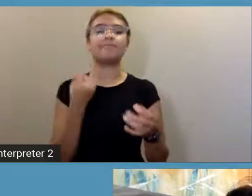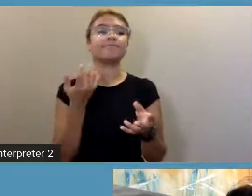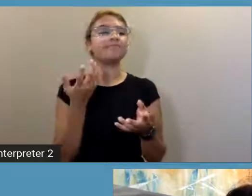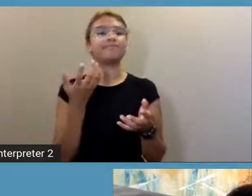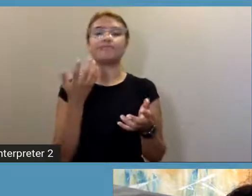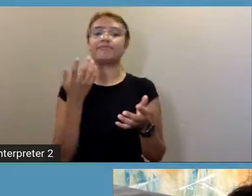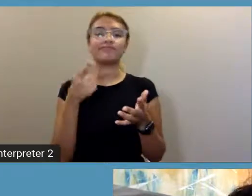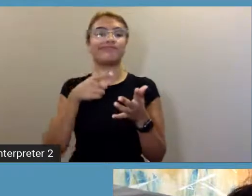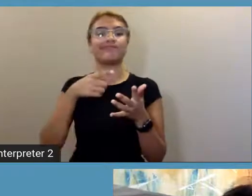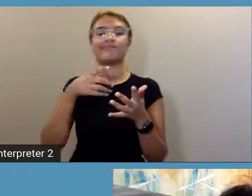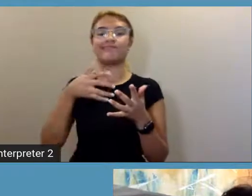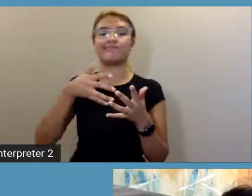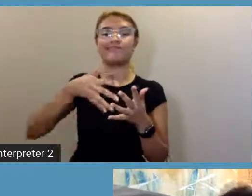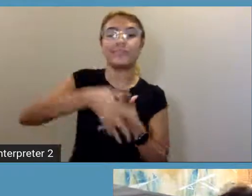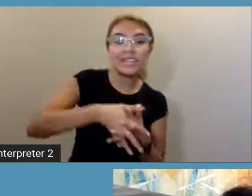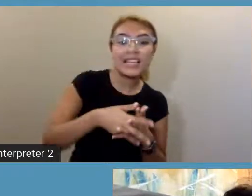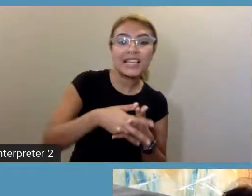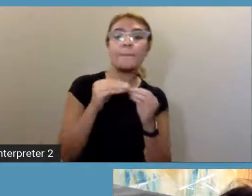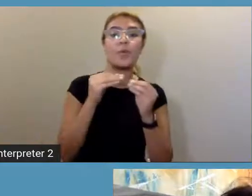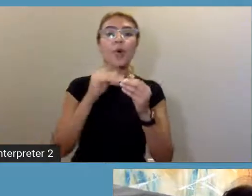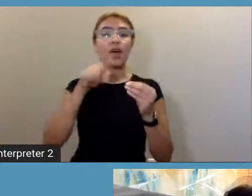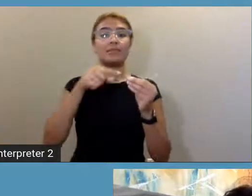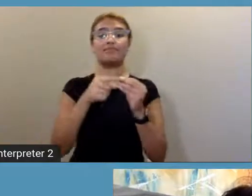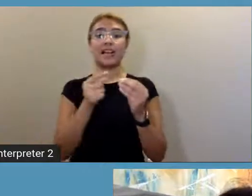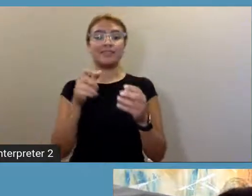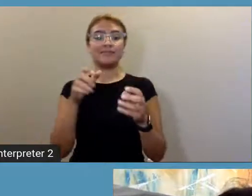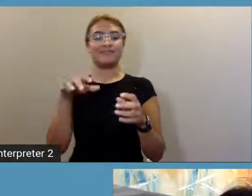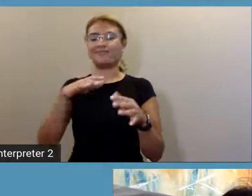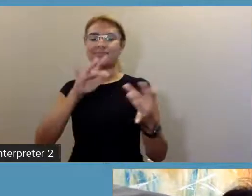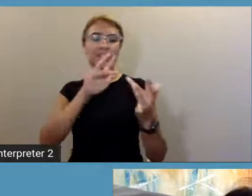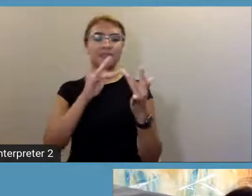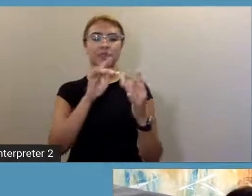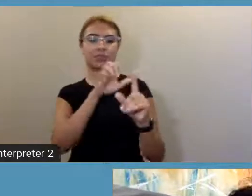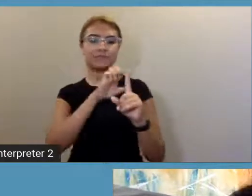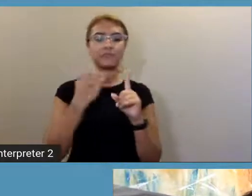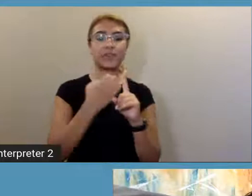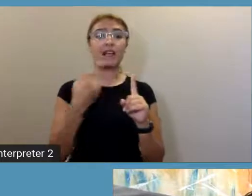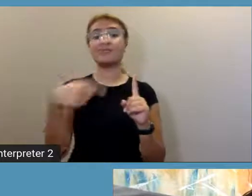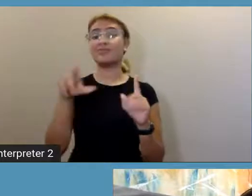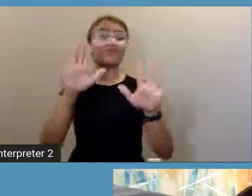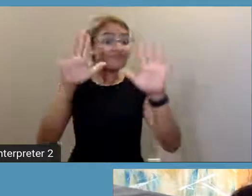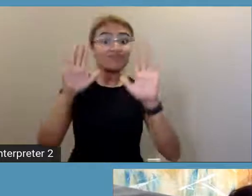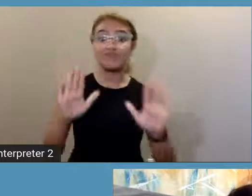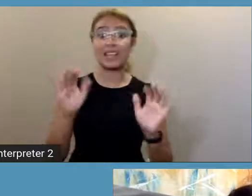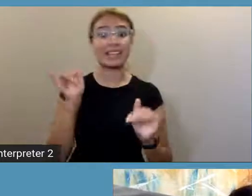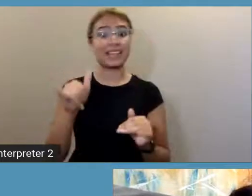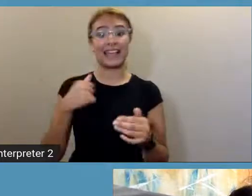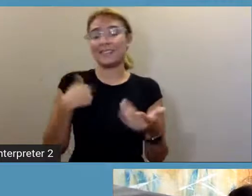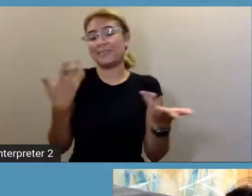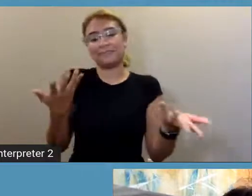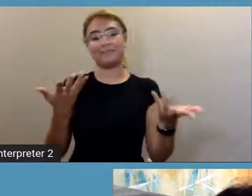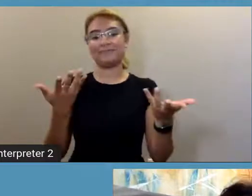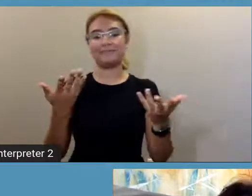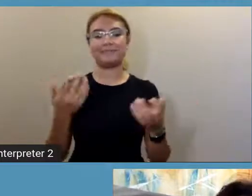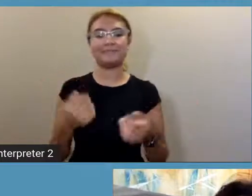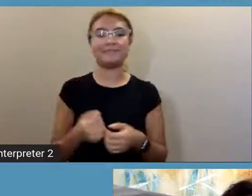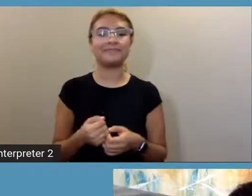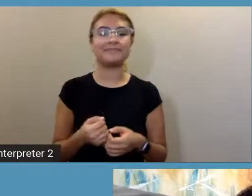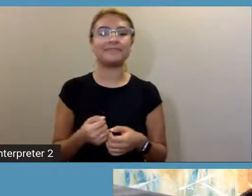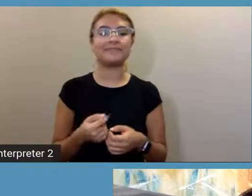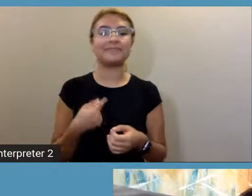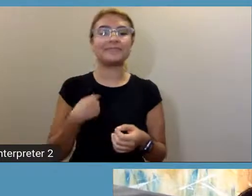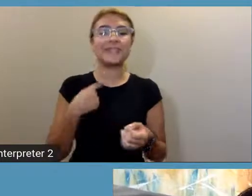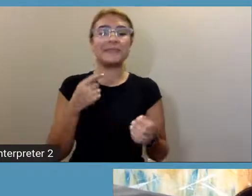great detail on exhibition design in virtual environments. And she's a master at it, so yeah, of course it's going to be fantastic. And going